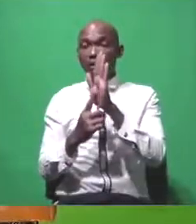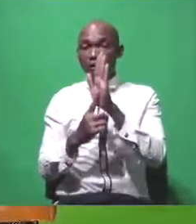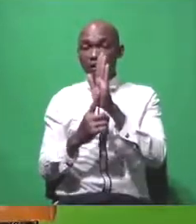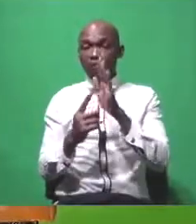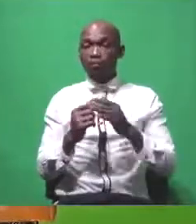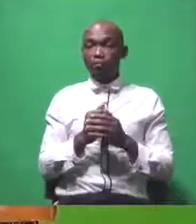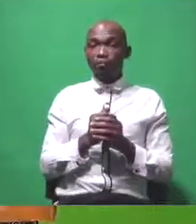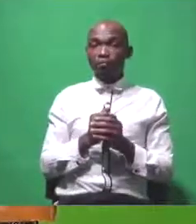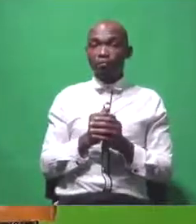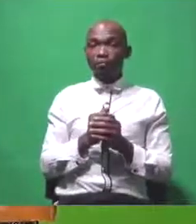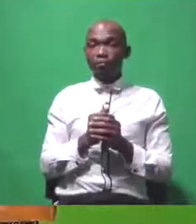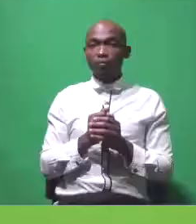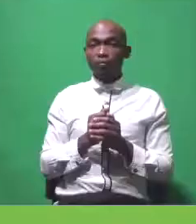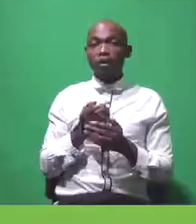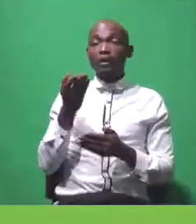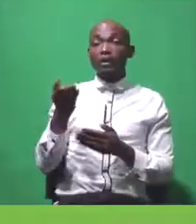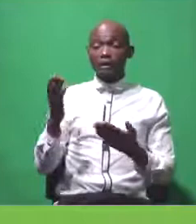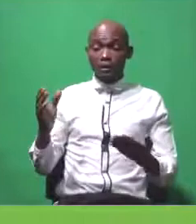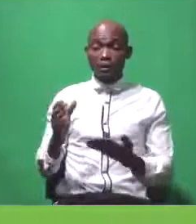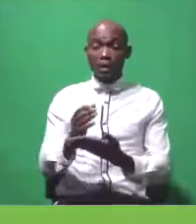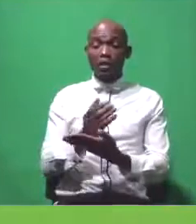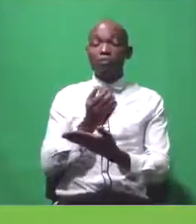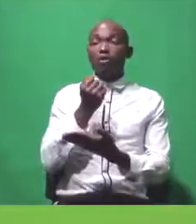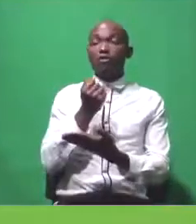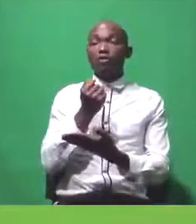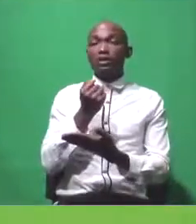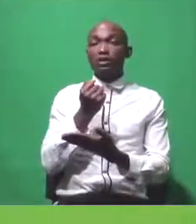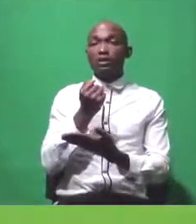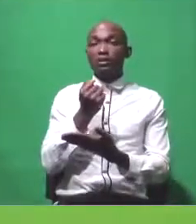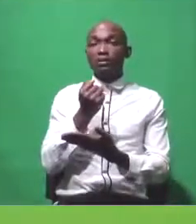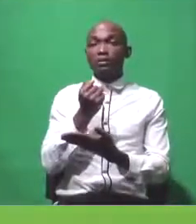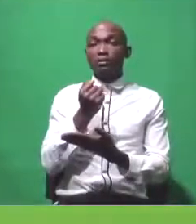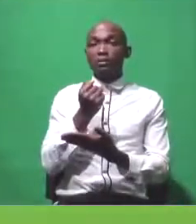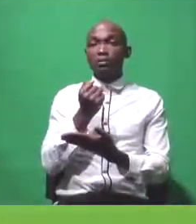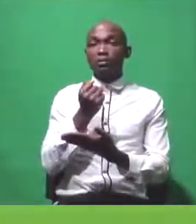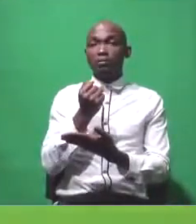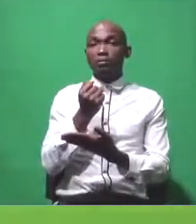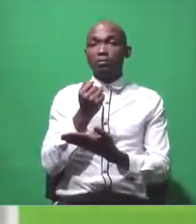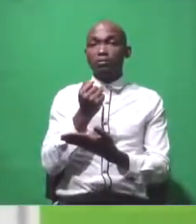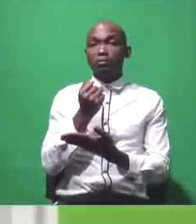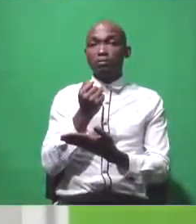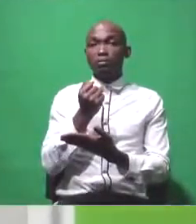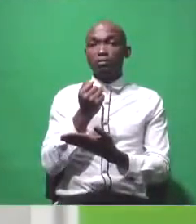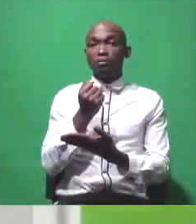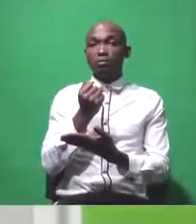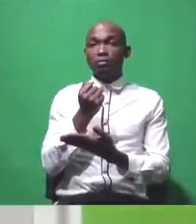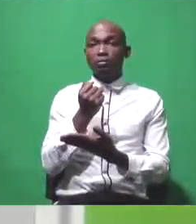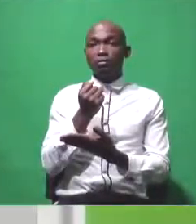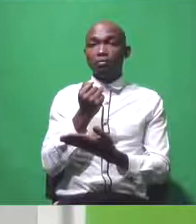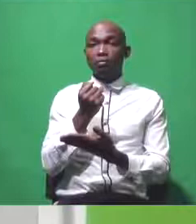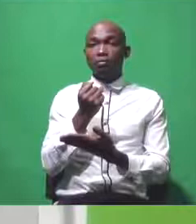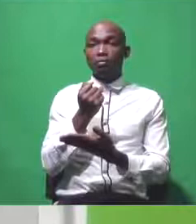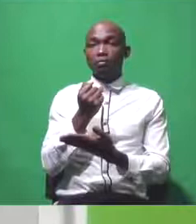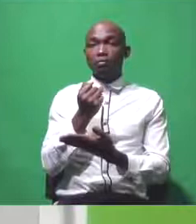456. This is a profit that got in the venture.